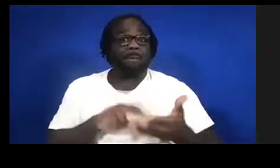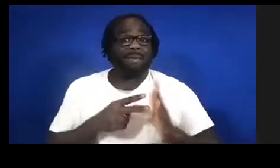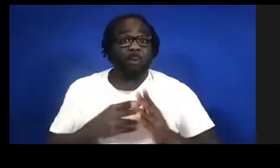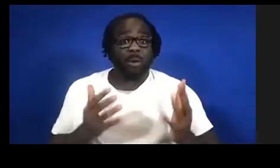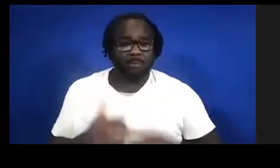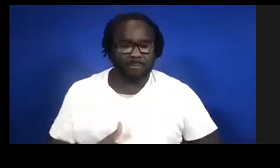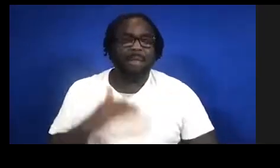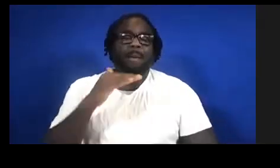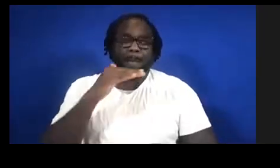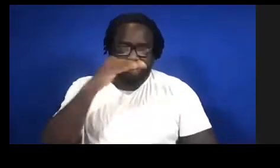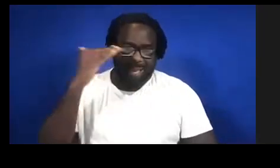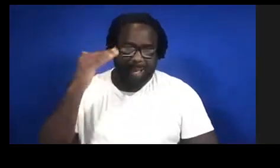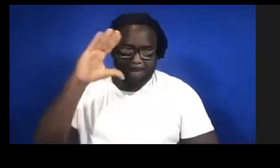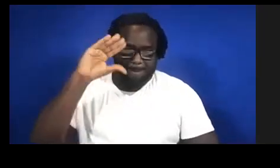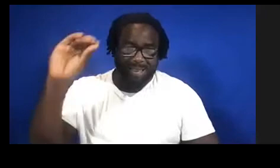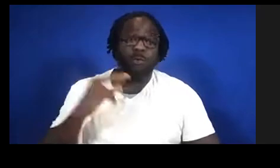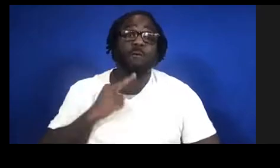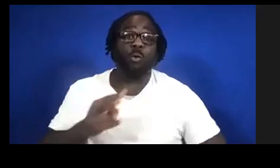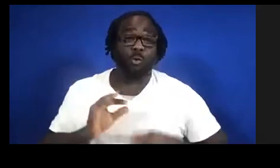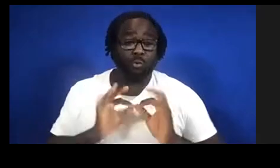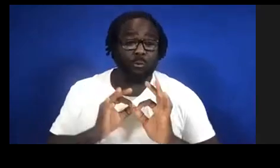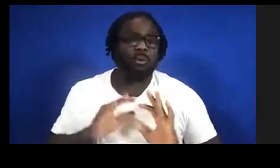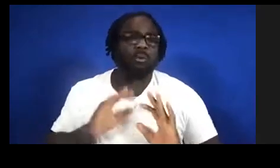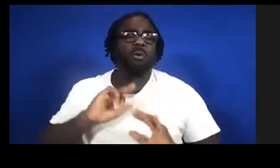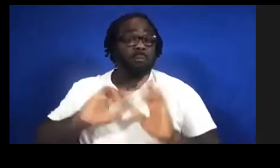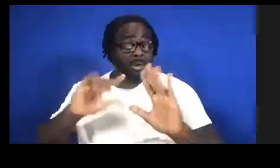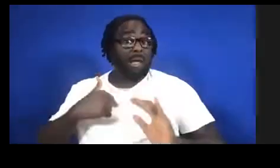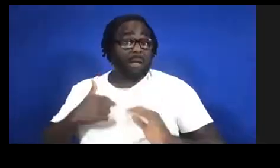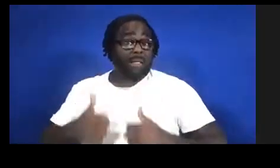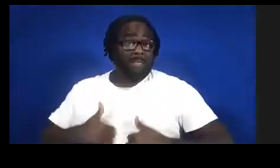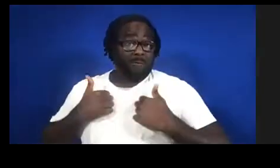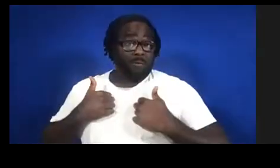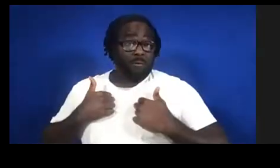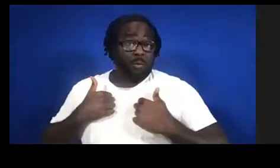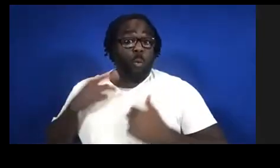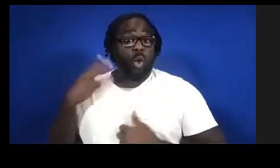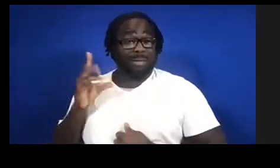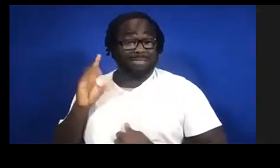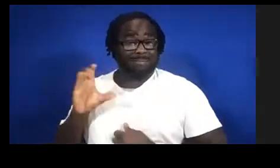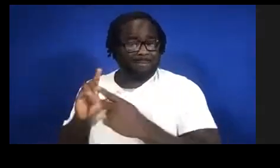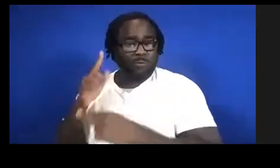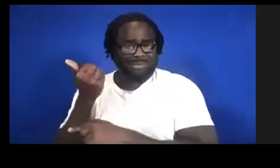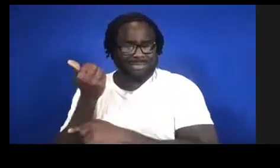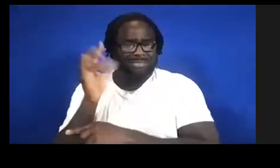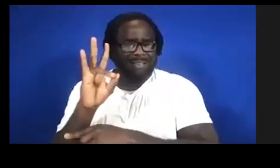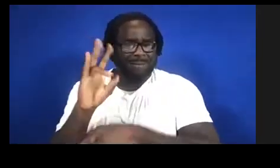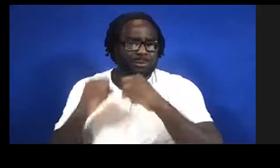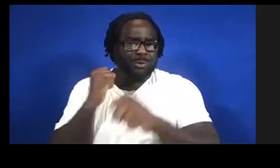to sync with me, right? Who was going to be able to vibe with me in terms of like voicing and